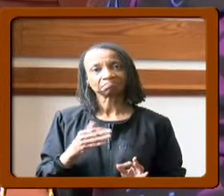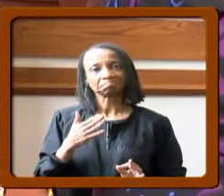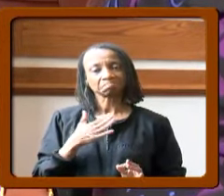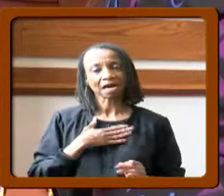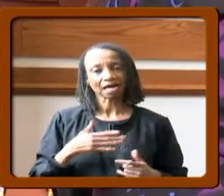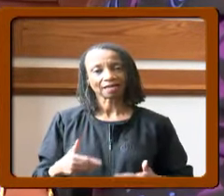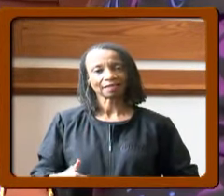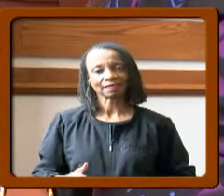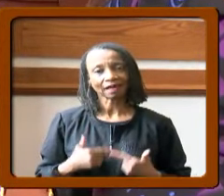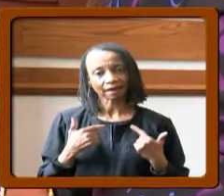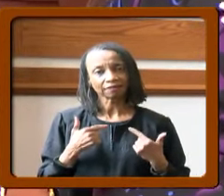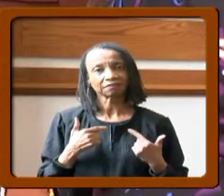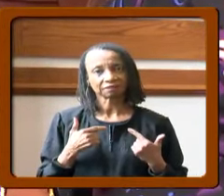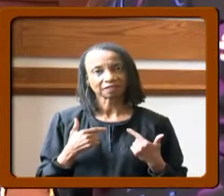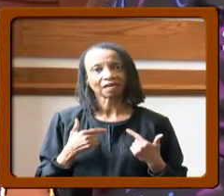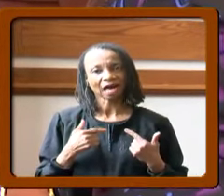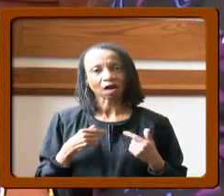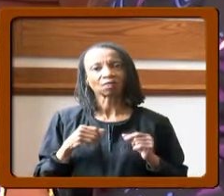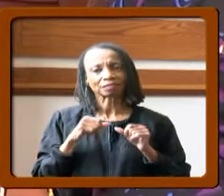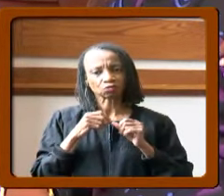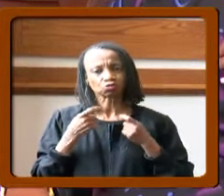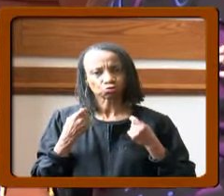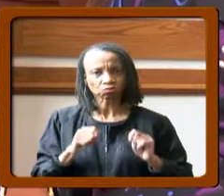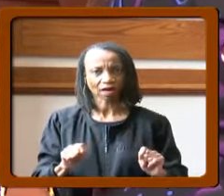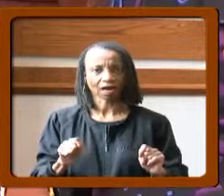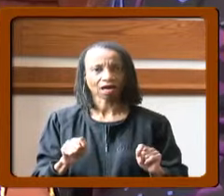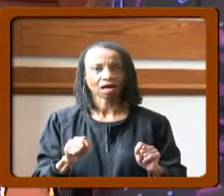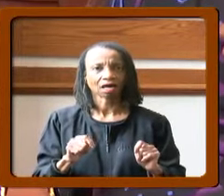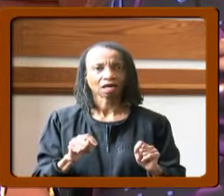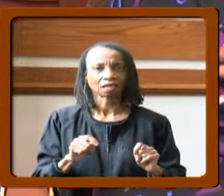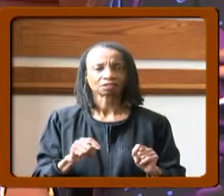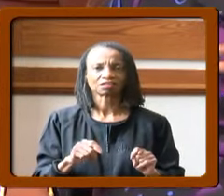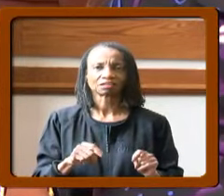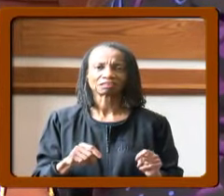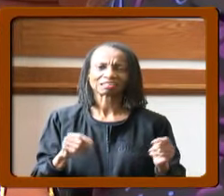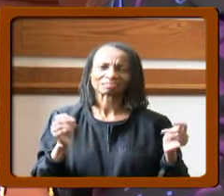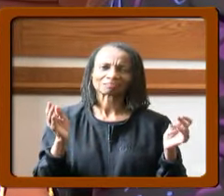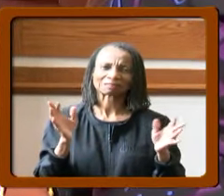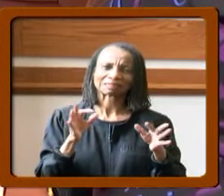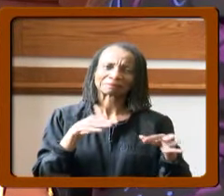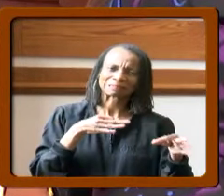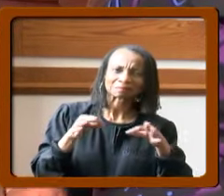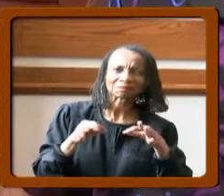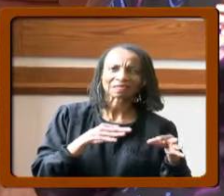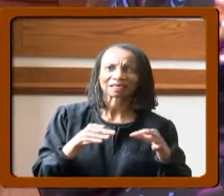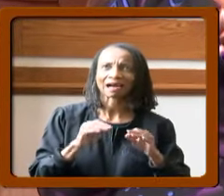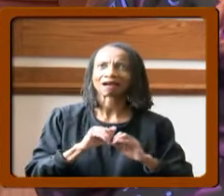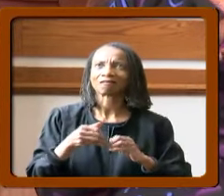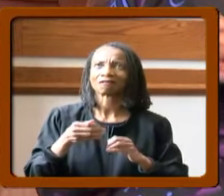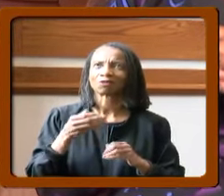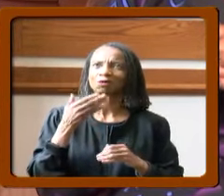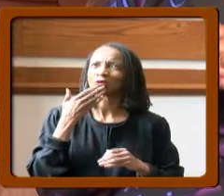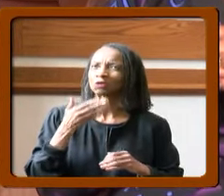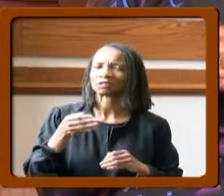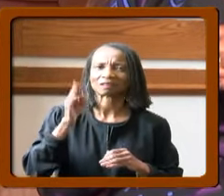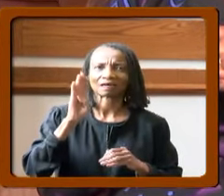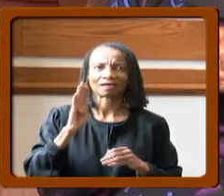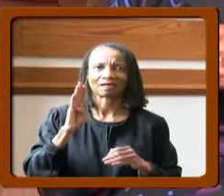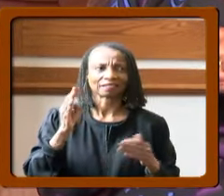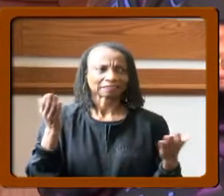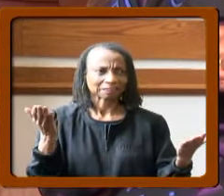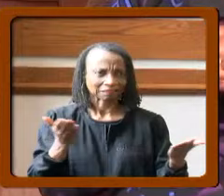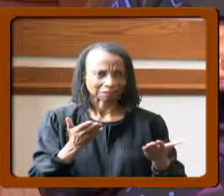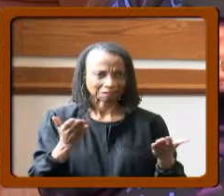life trying to just talk about the goodness of God in the land of the